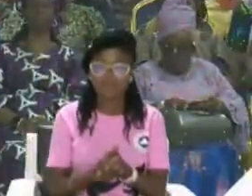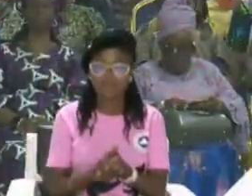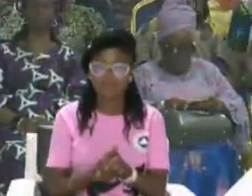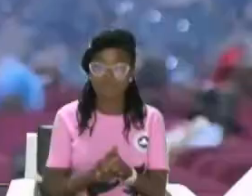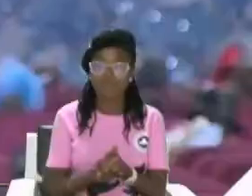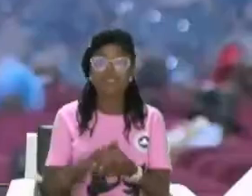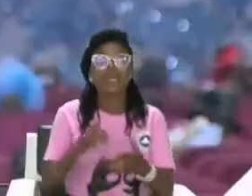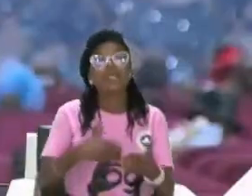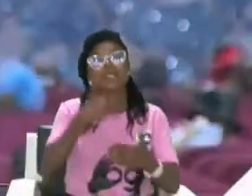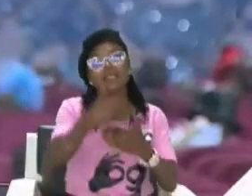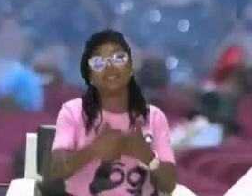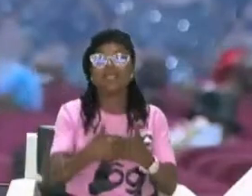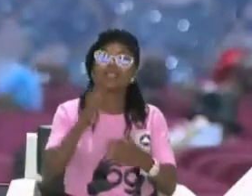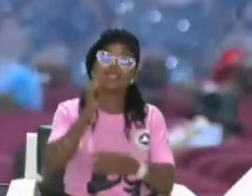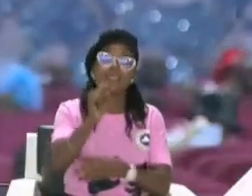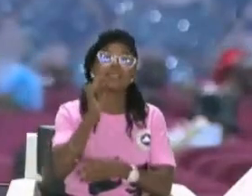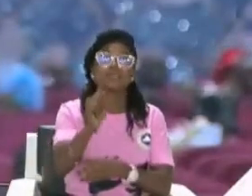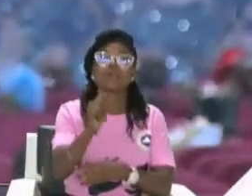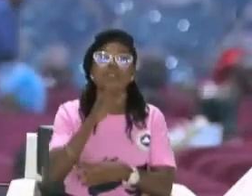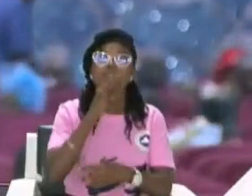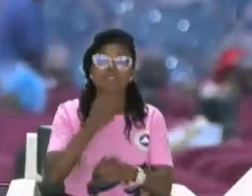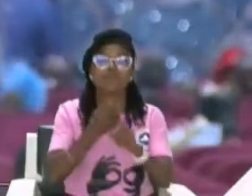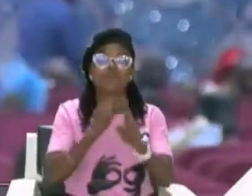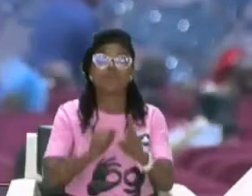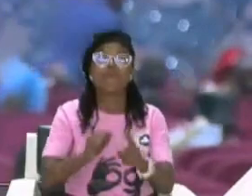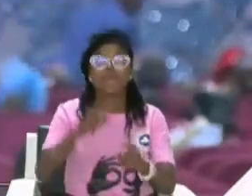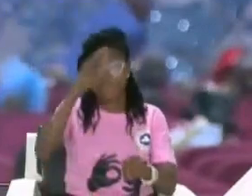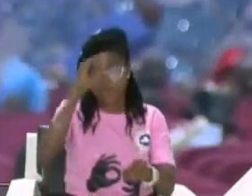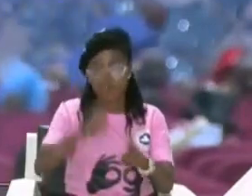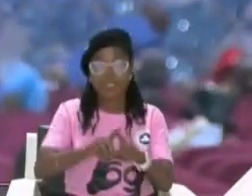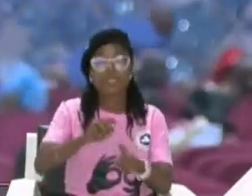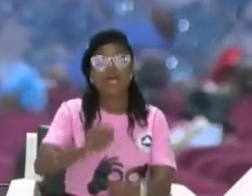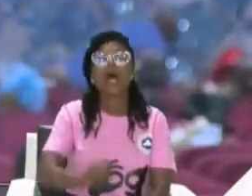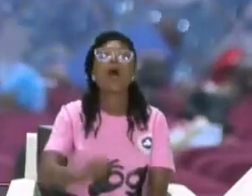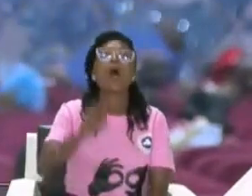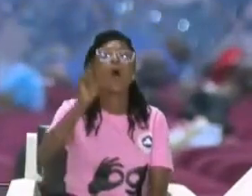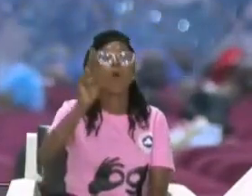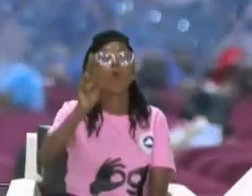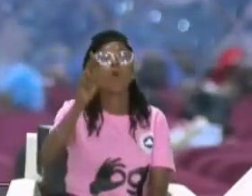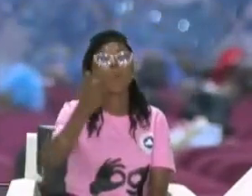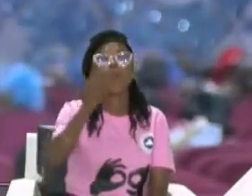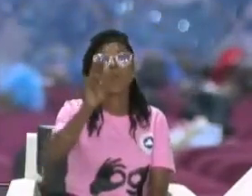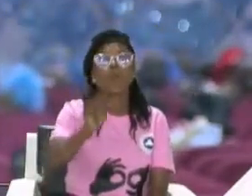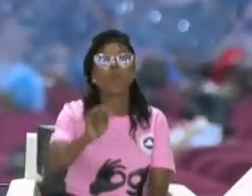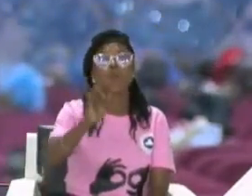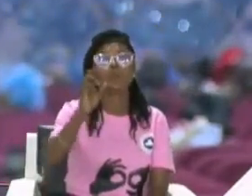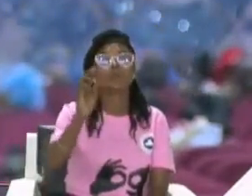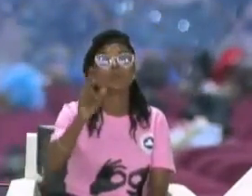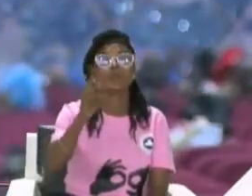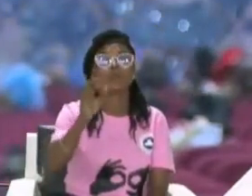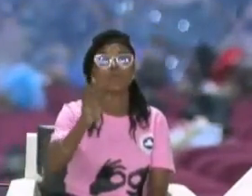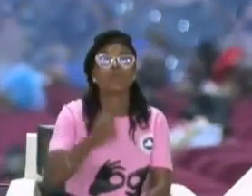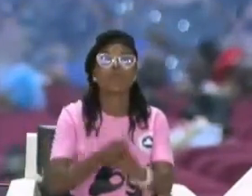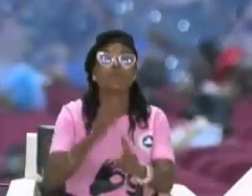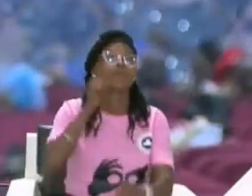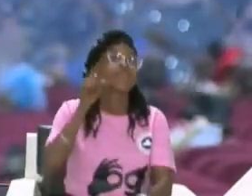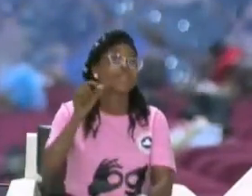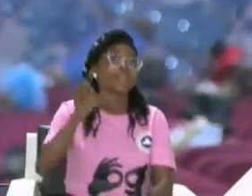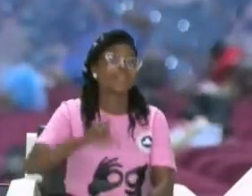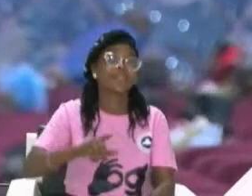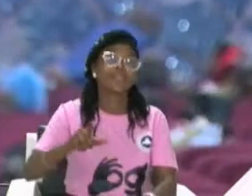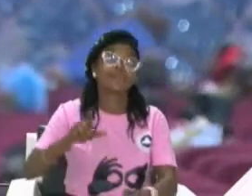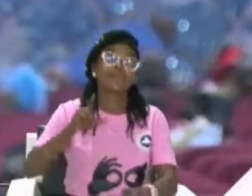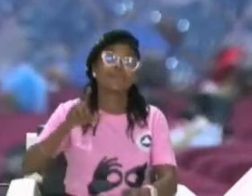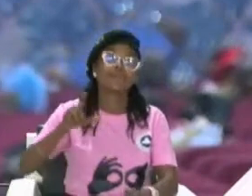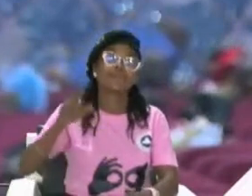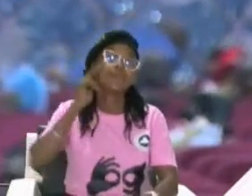The next testimony is from Brother Ugochukwu Ihenacho from Nigeria. During the